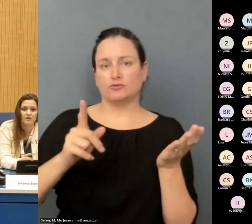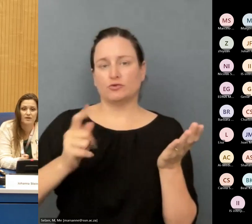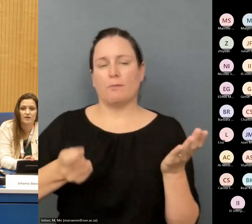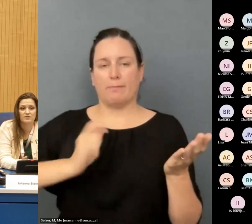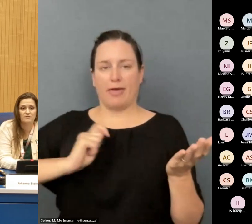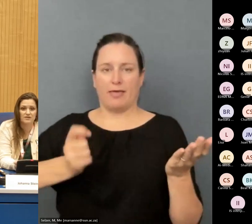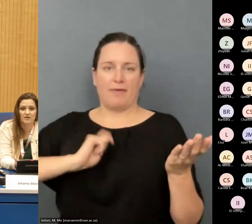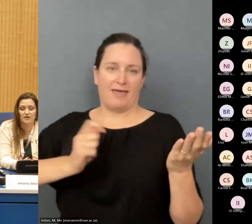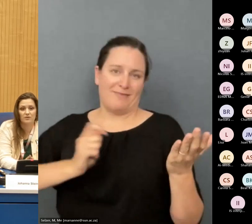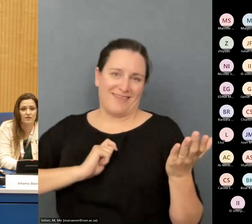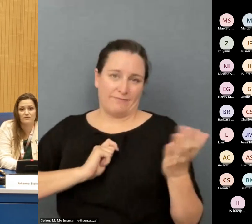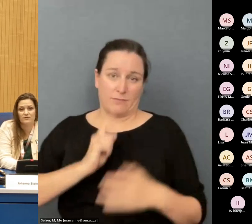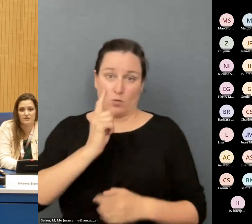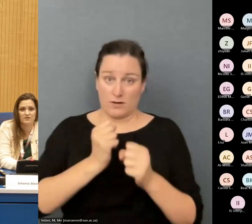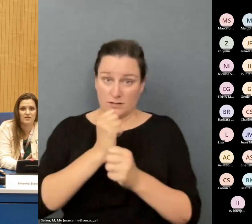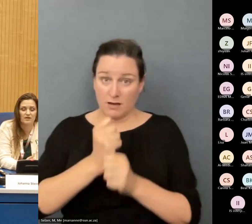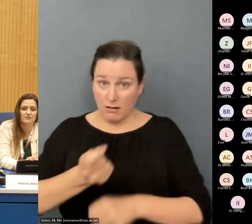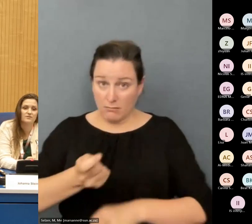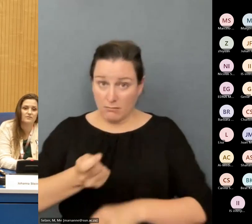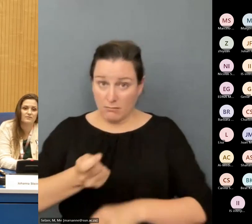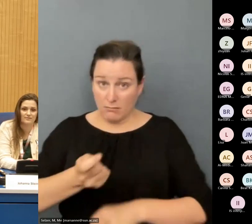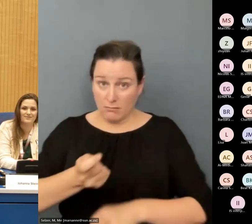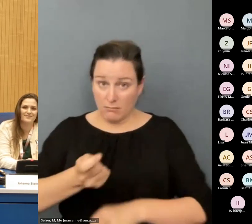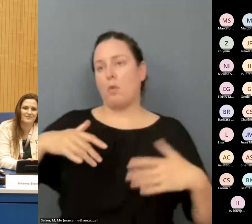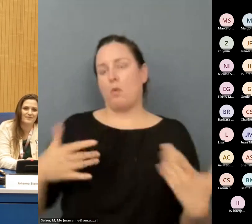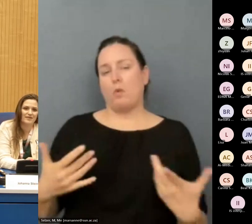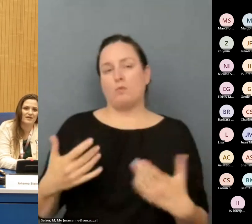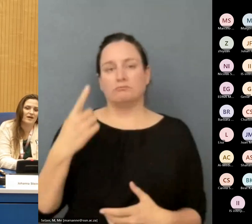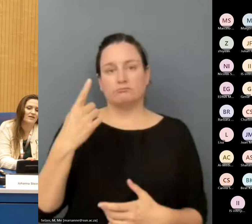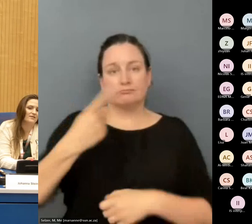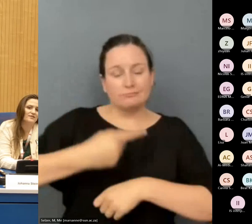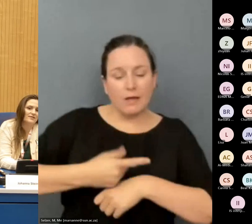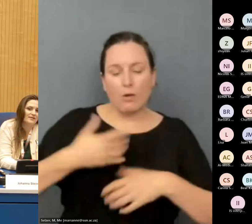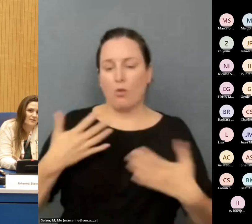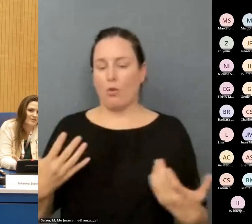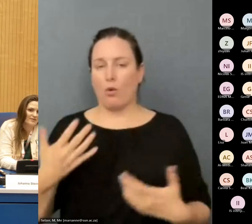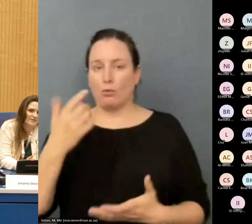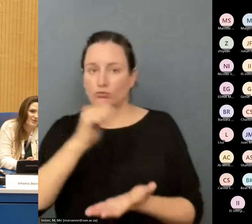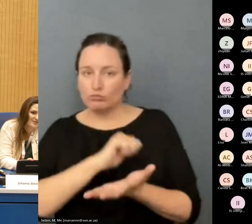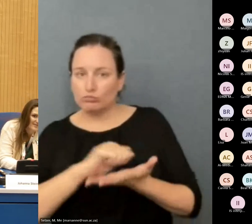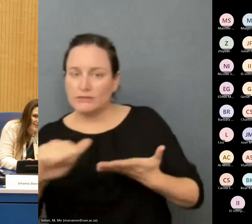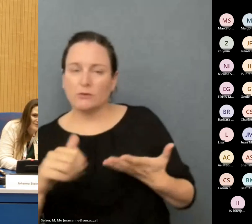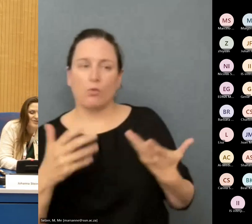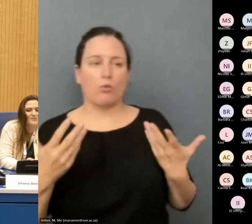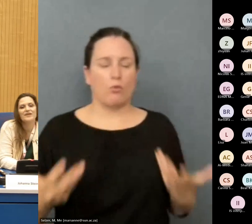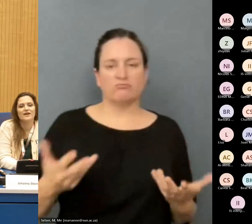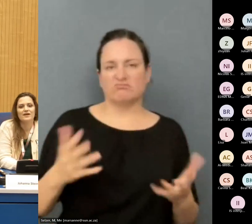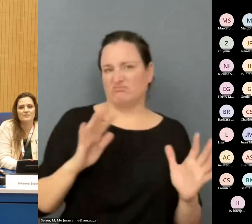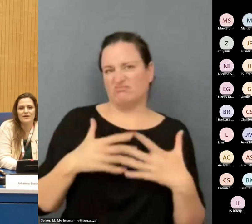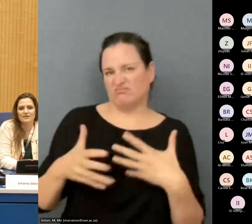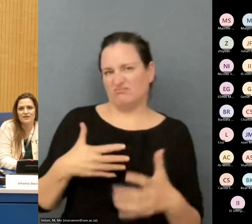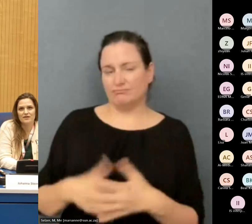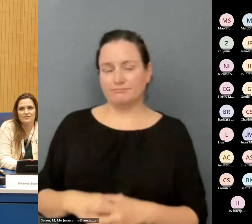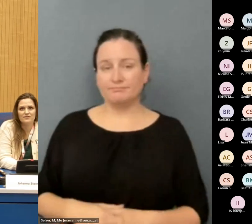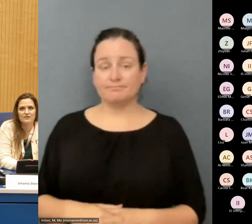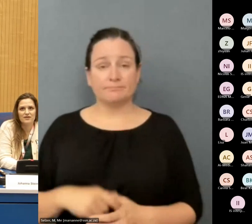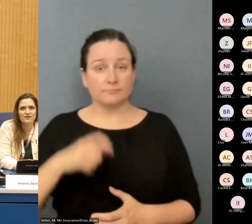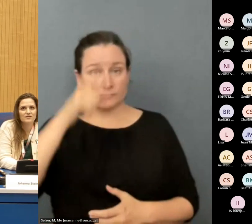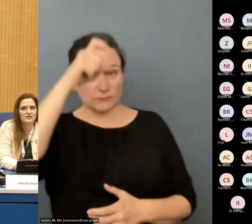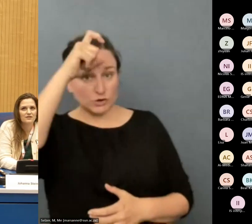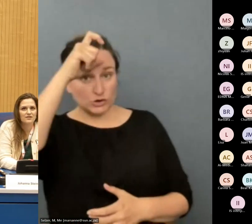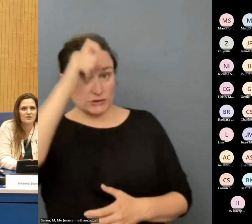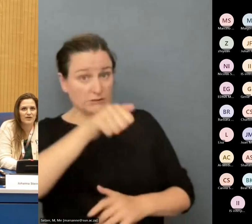fee. That's basically how we fund ourselves. Yeah. And Turkish sign language, I